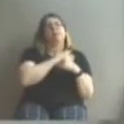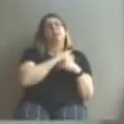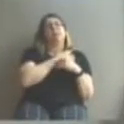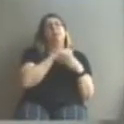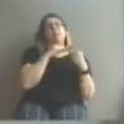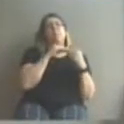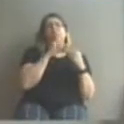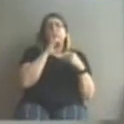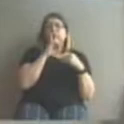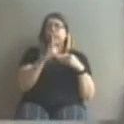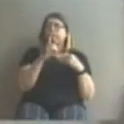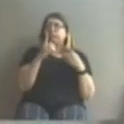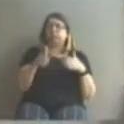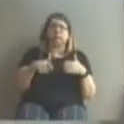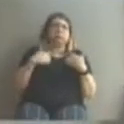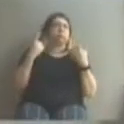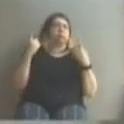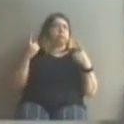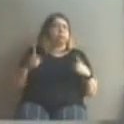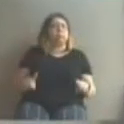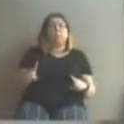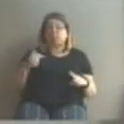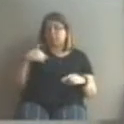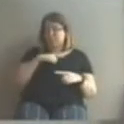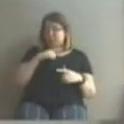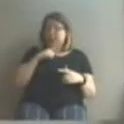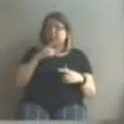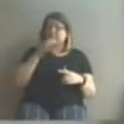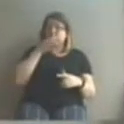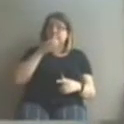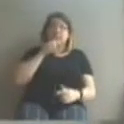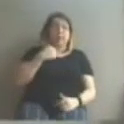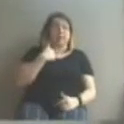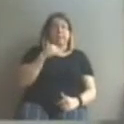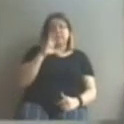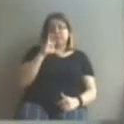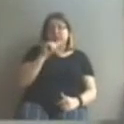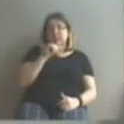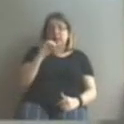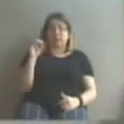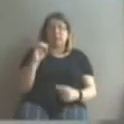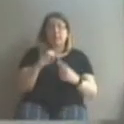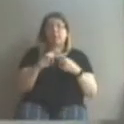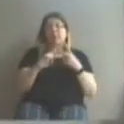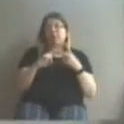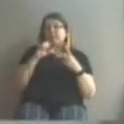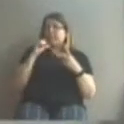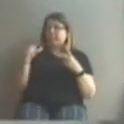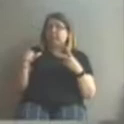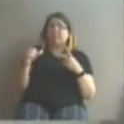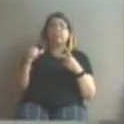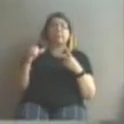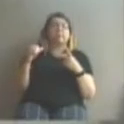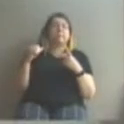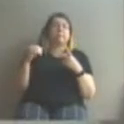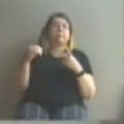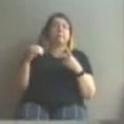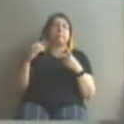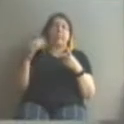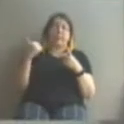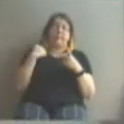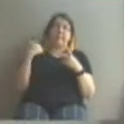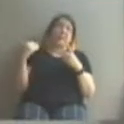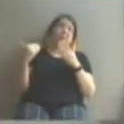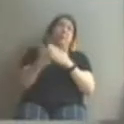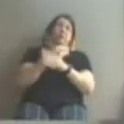practical question, in the fact that we're in the process of not having a CAO, and we're in the process of having a new superintendent here in